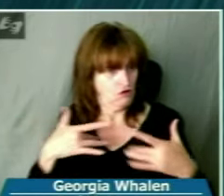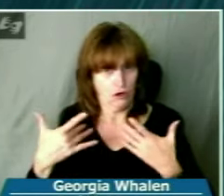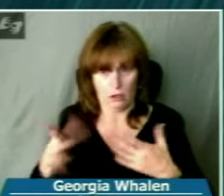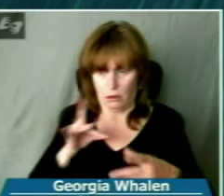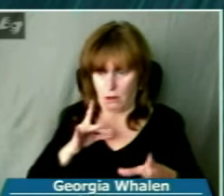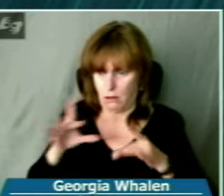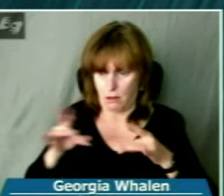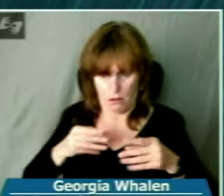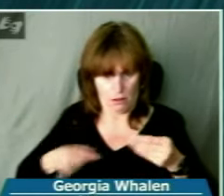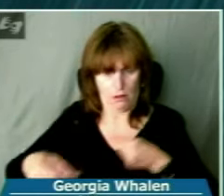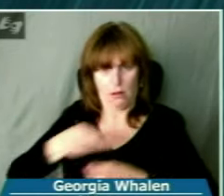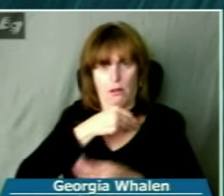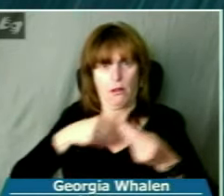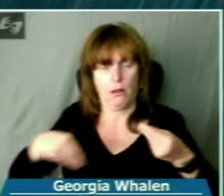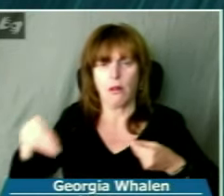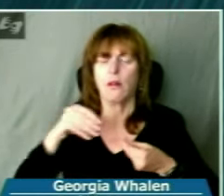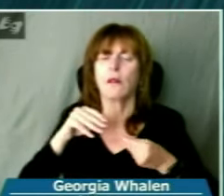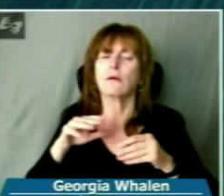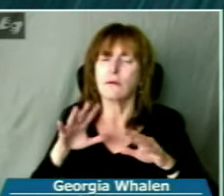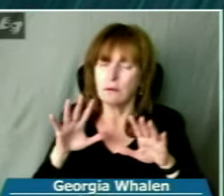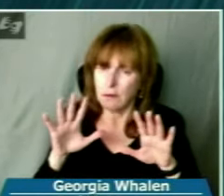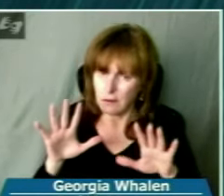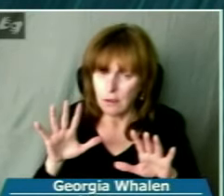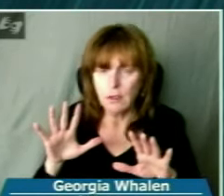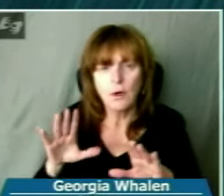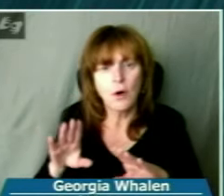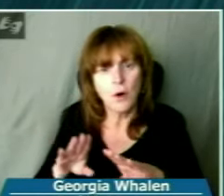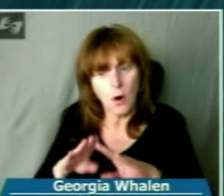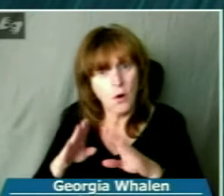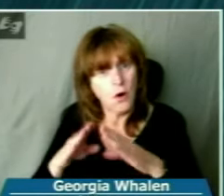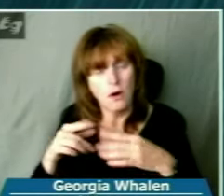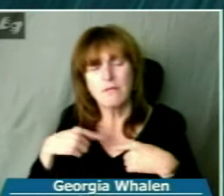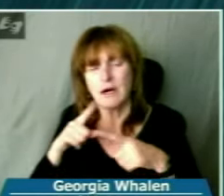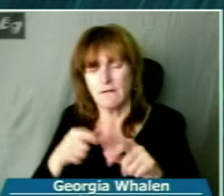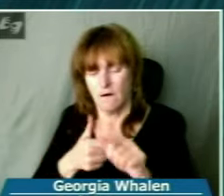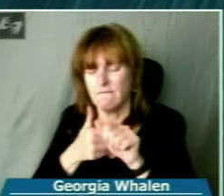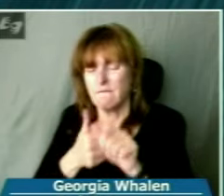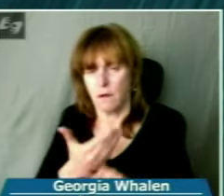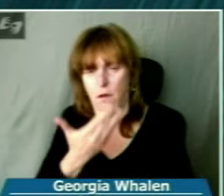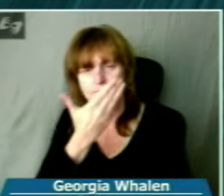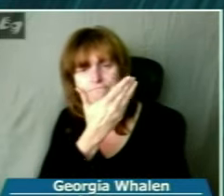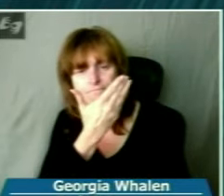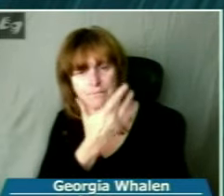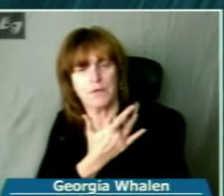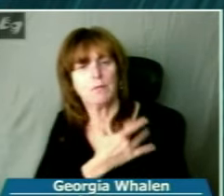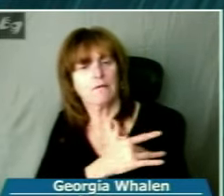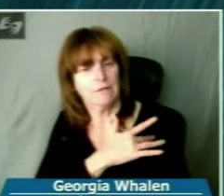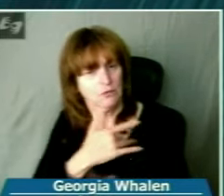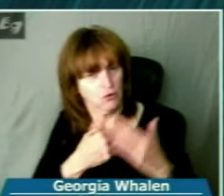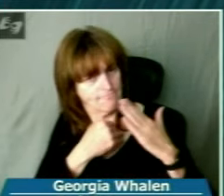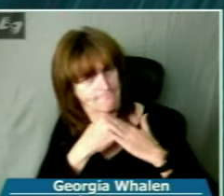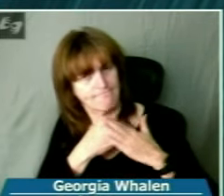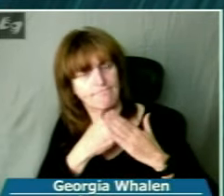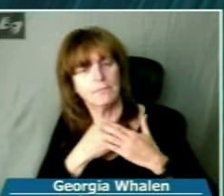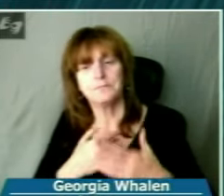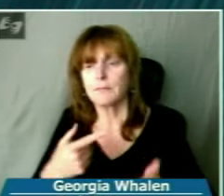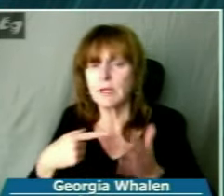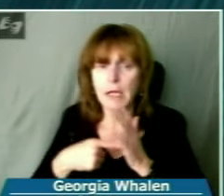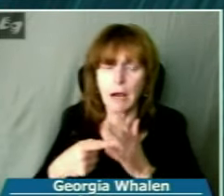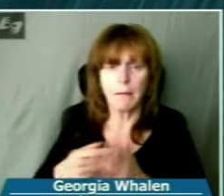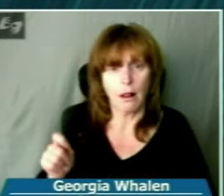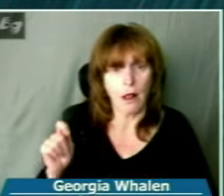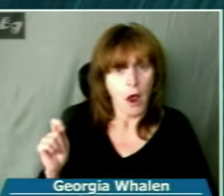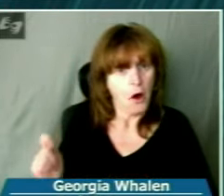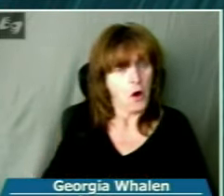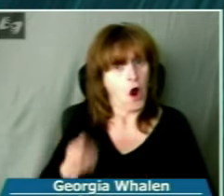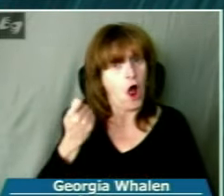be done for us by the province. So things like we run a couple of golf courses, obviously, three